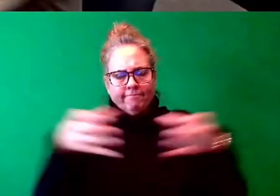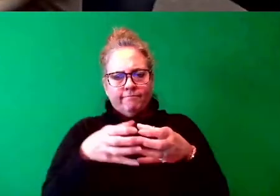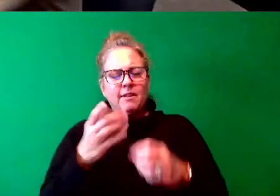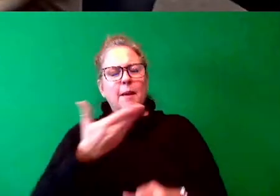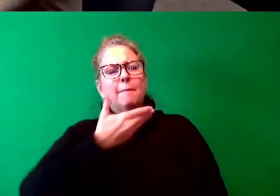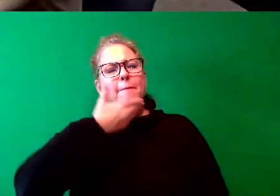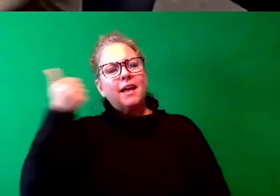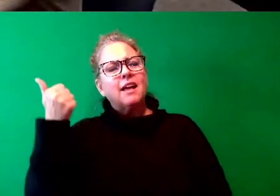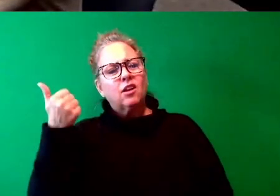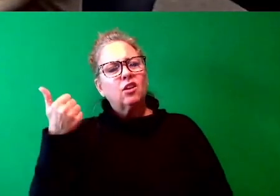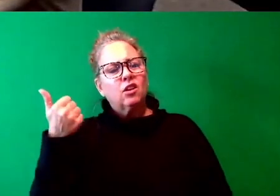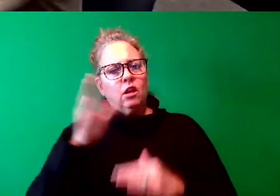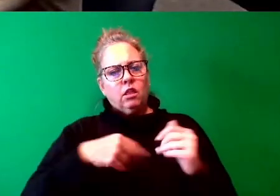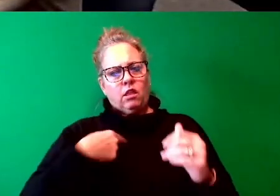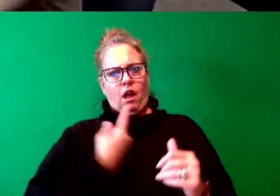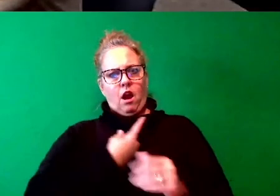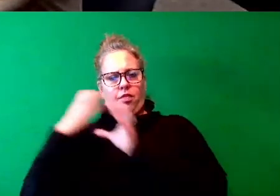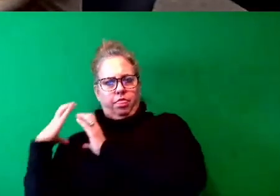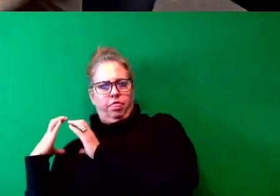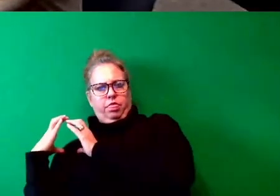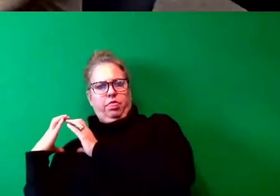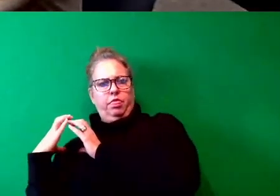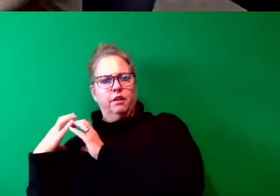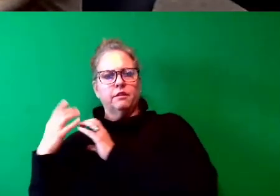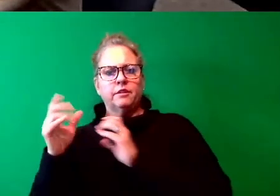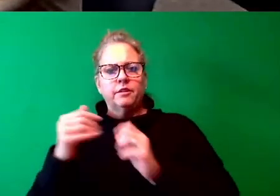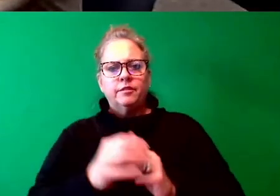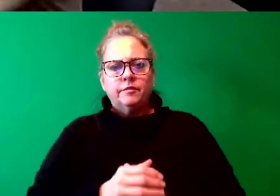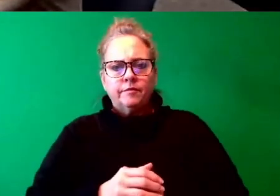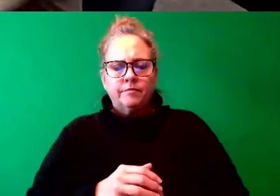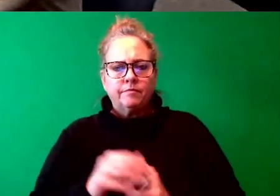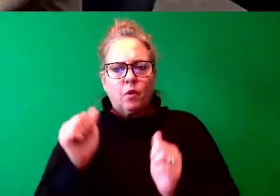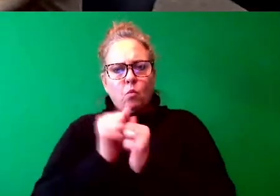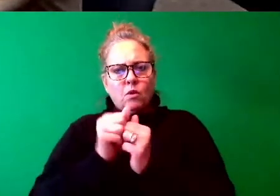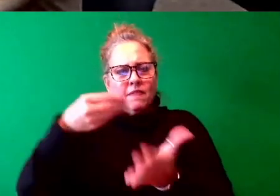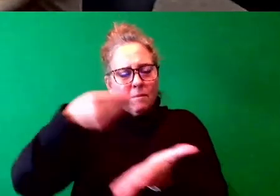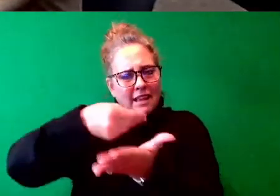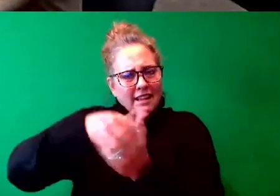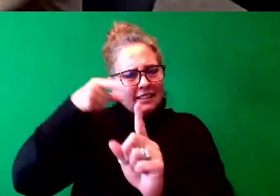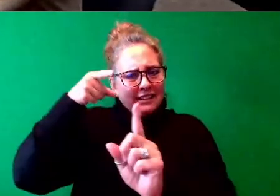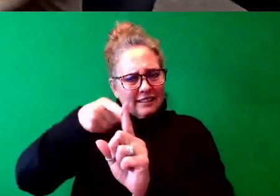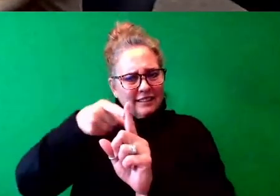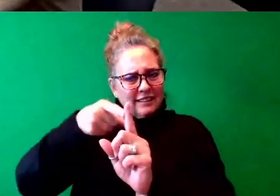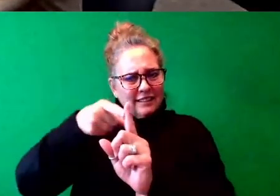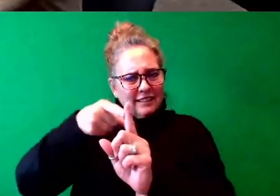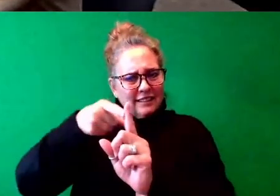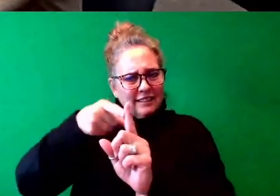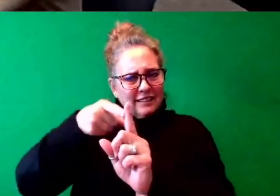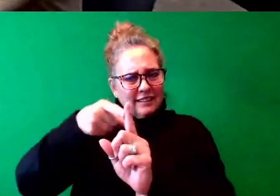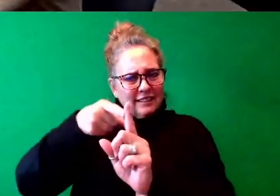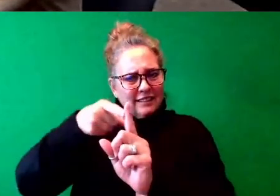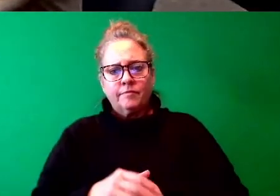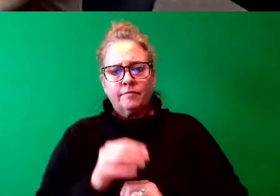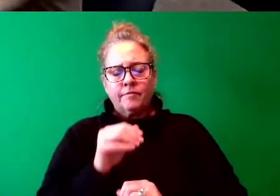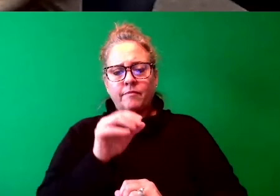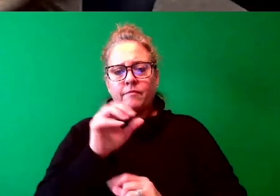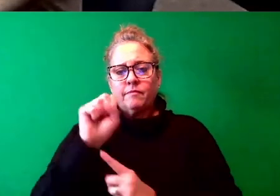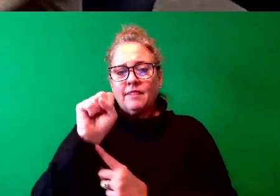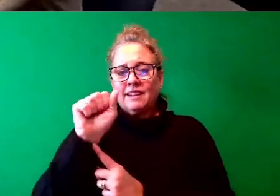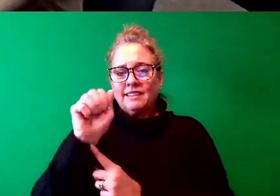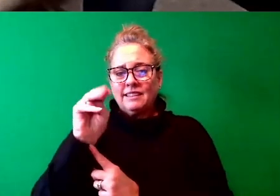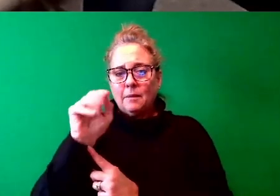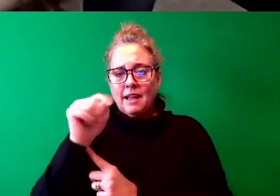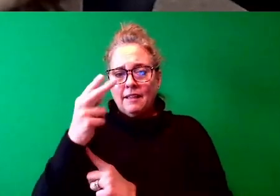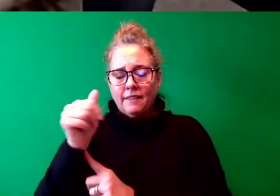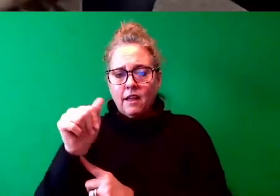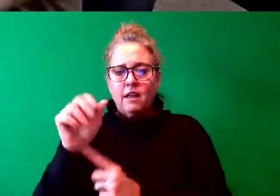with Samantha and budget staff, with Susan's kind of proposal put